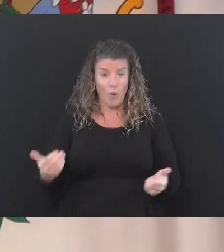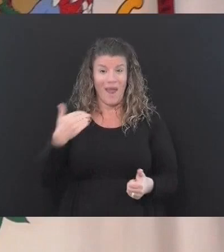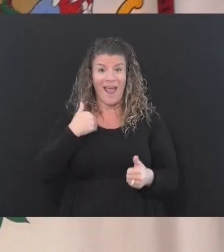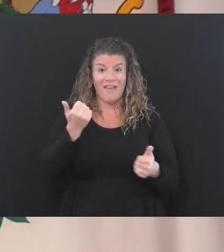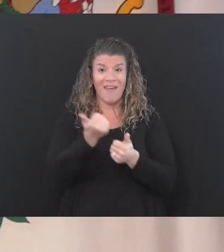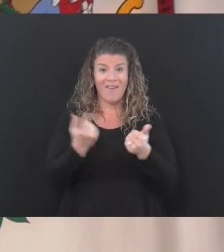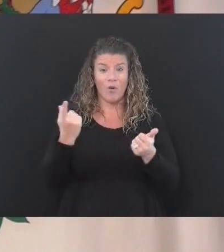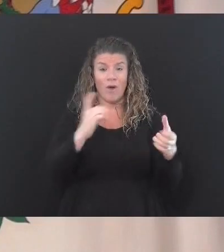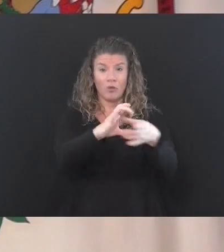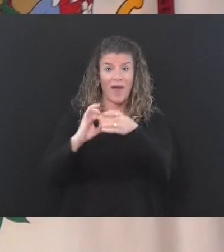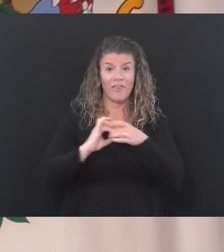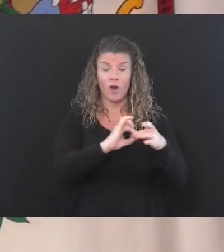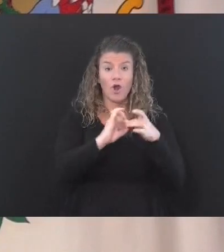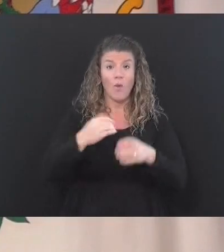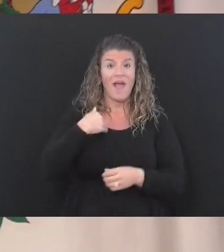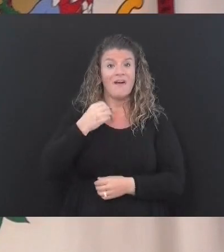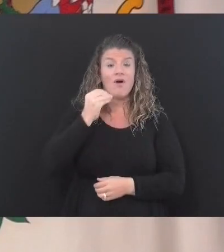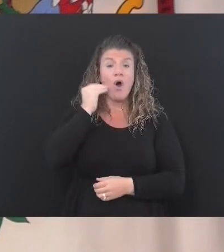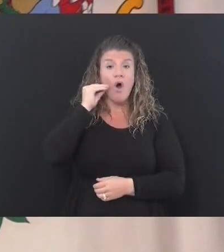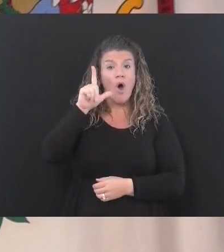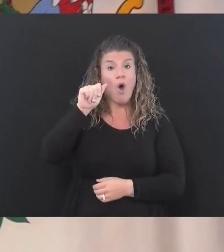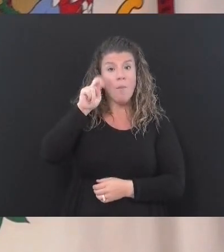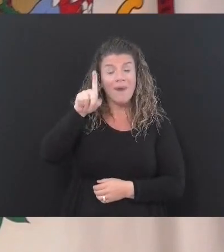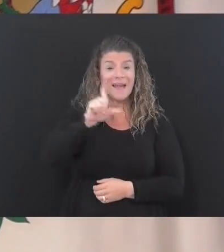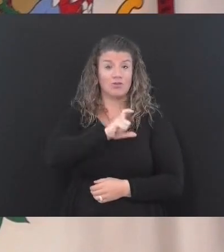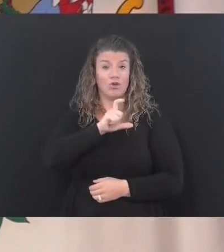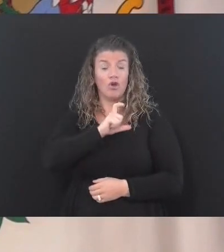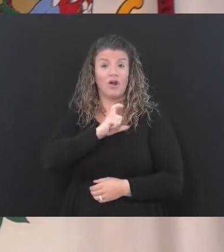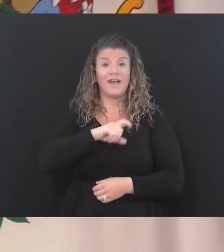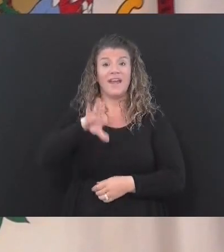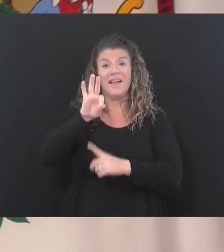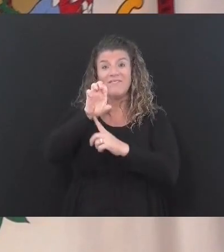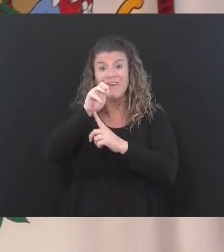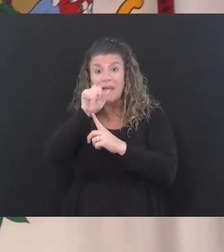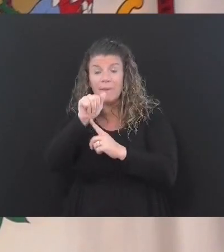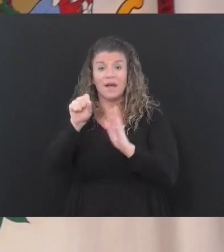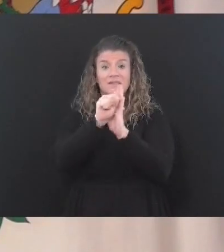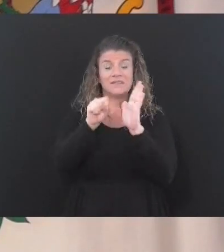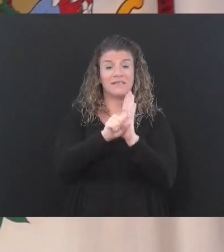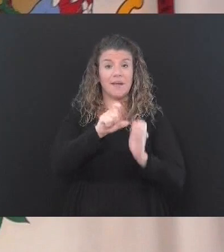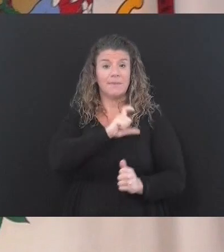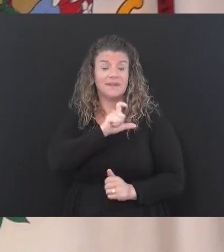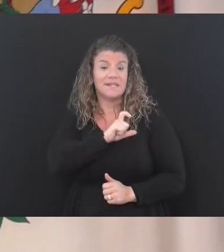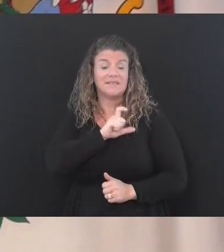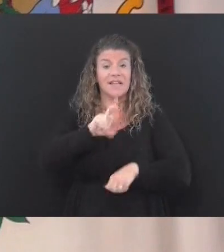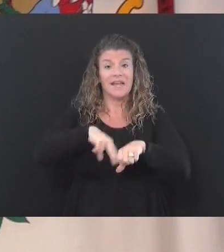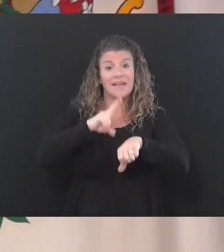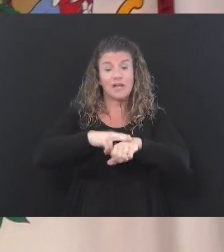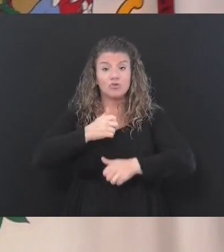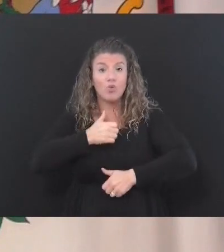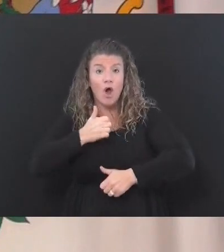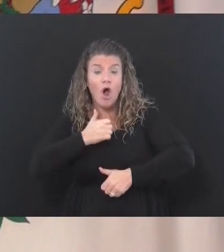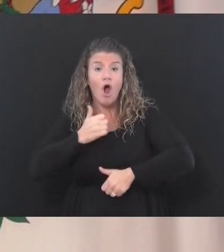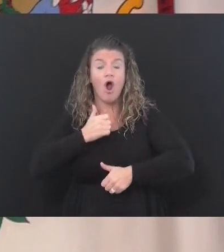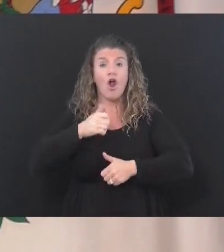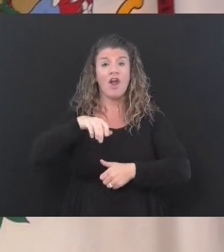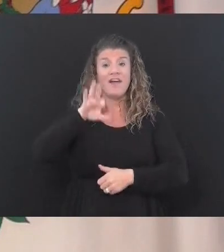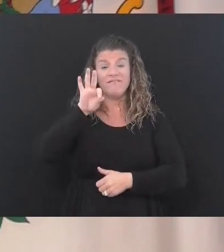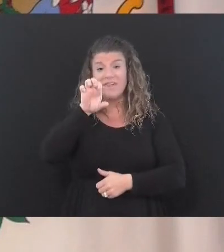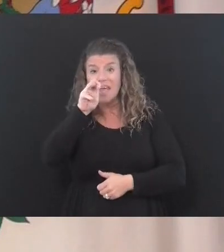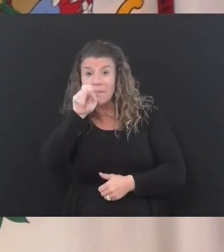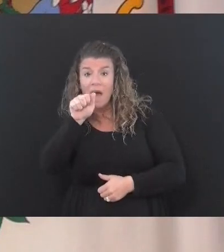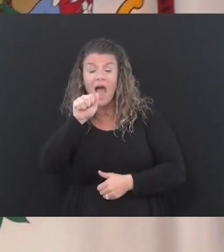DHHR, Homeland Security, the state police, and FEMA all going together to make this St.